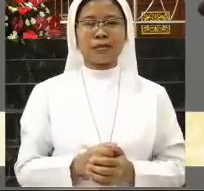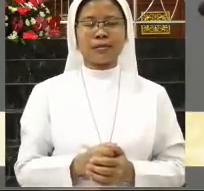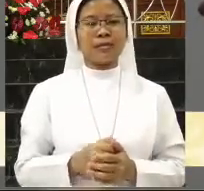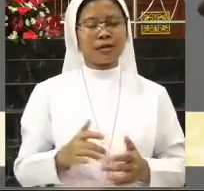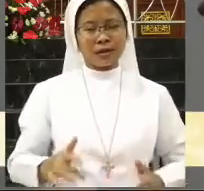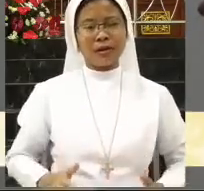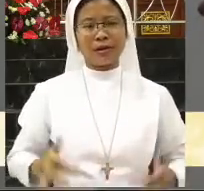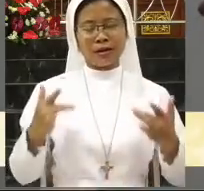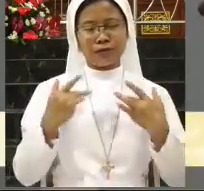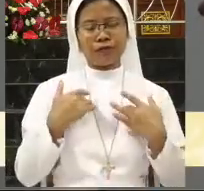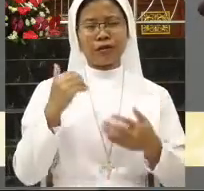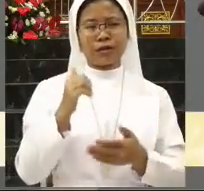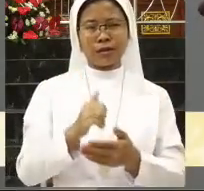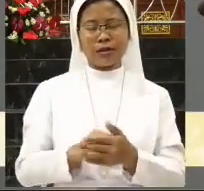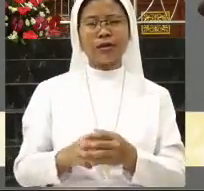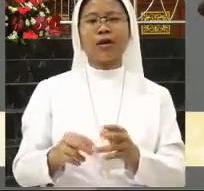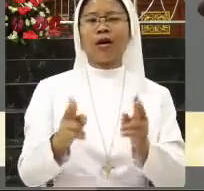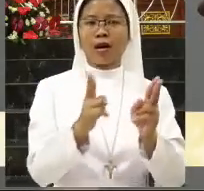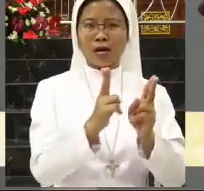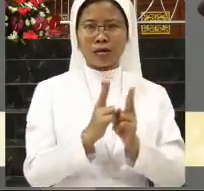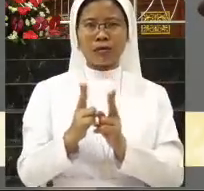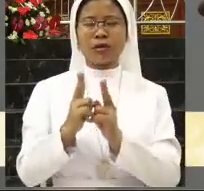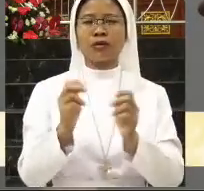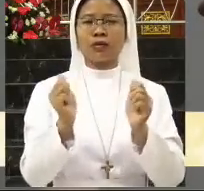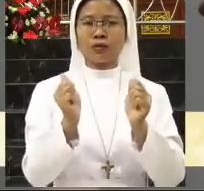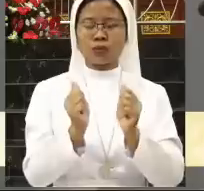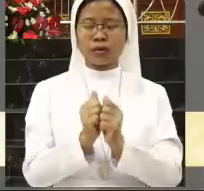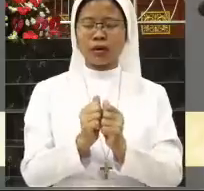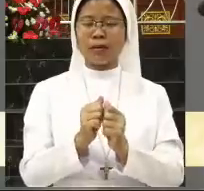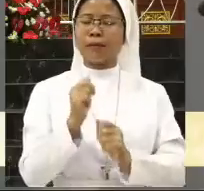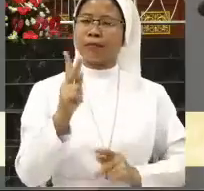Living in Harmony with Human Frailty.